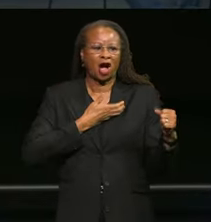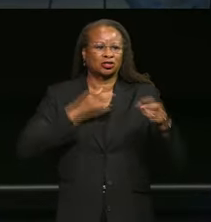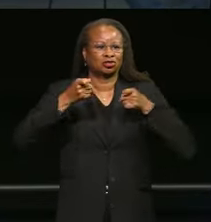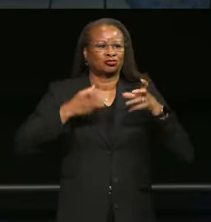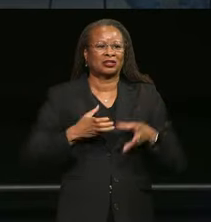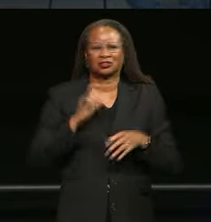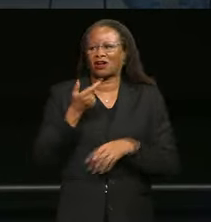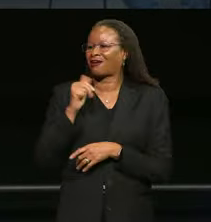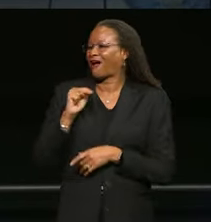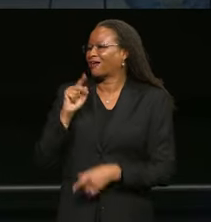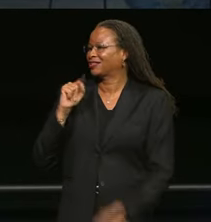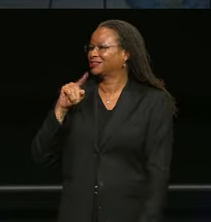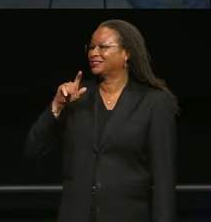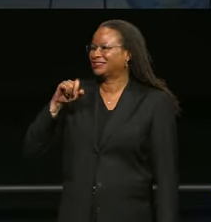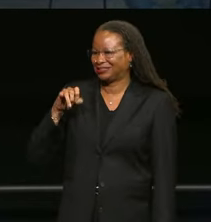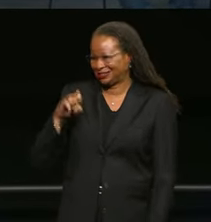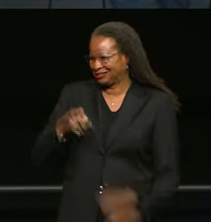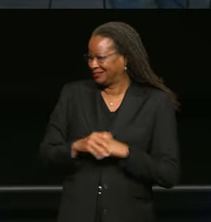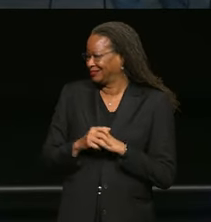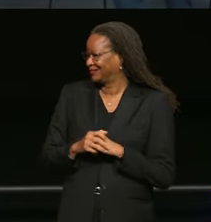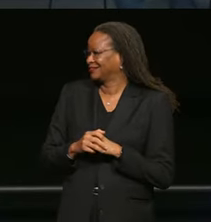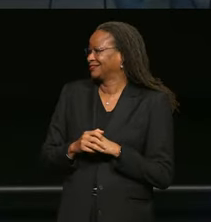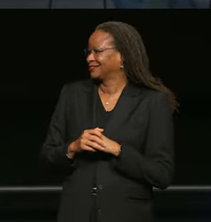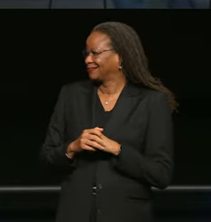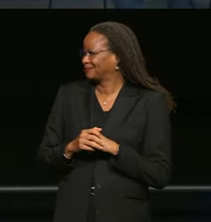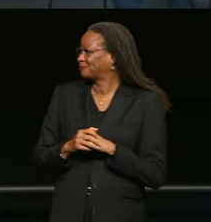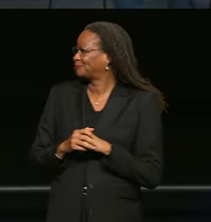Guy Nativ. Wonderful.